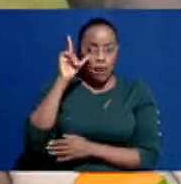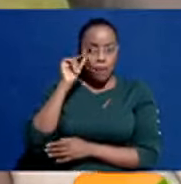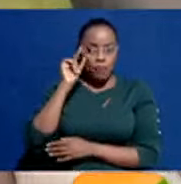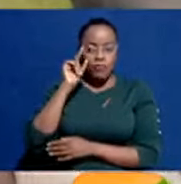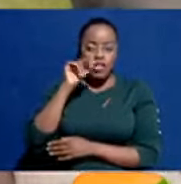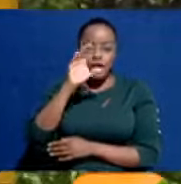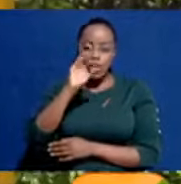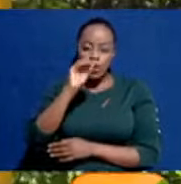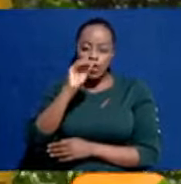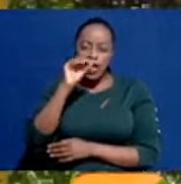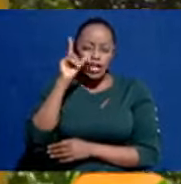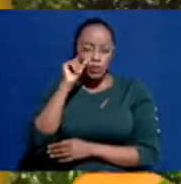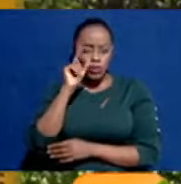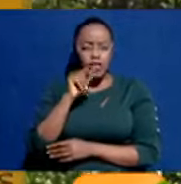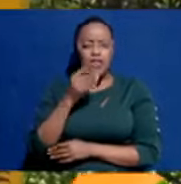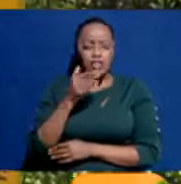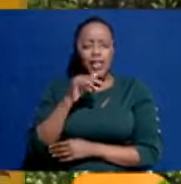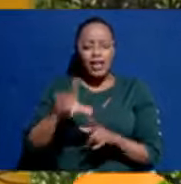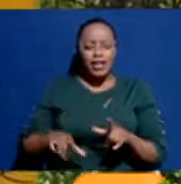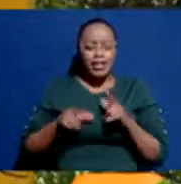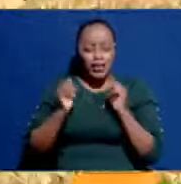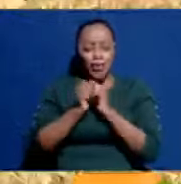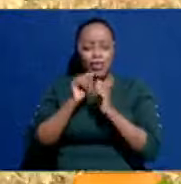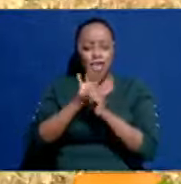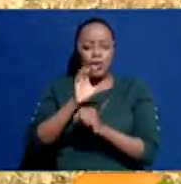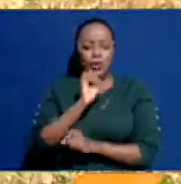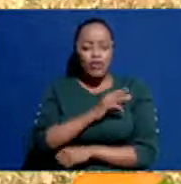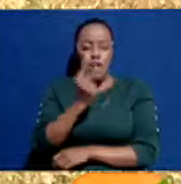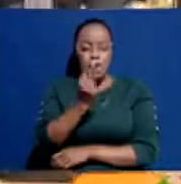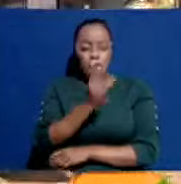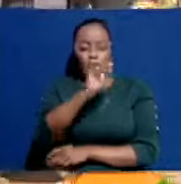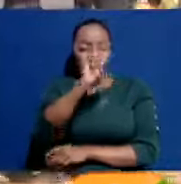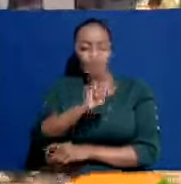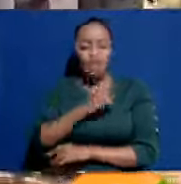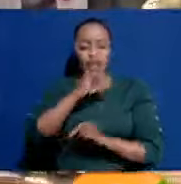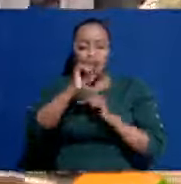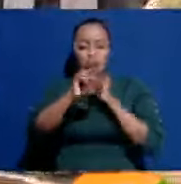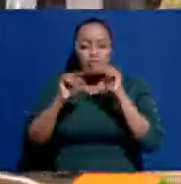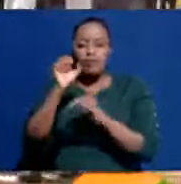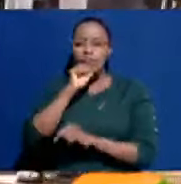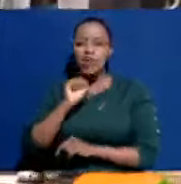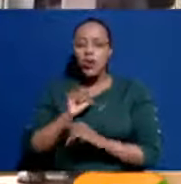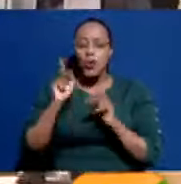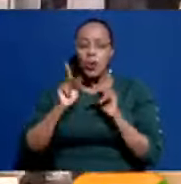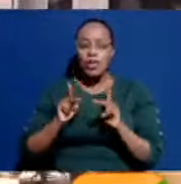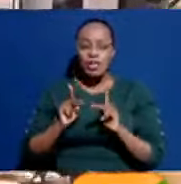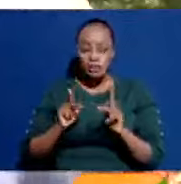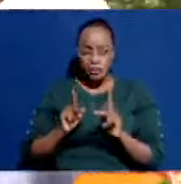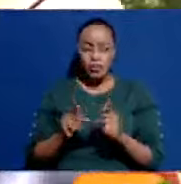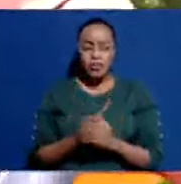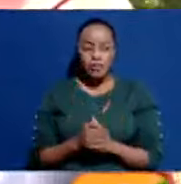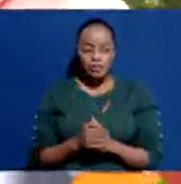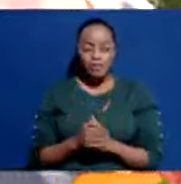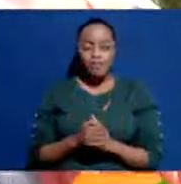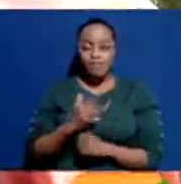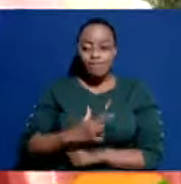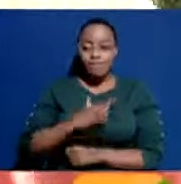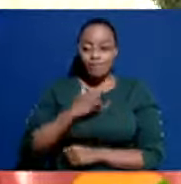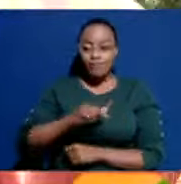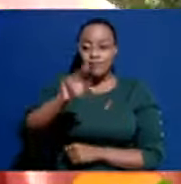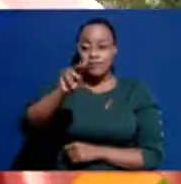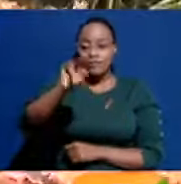an uncertainty. The two regions have experienced gruesome killing of the aged. We visited